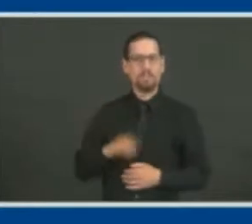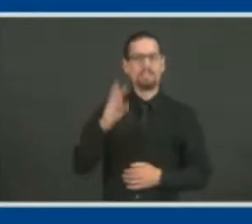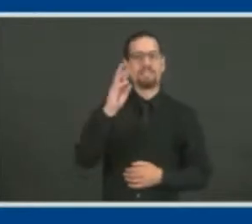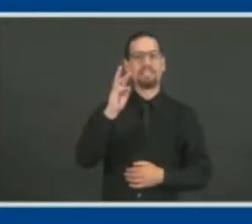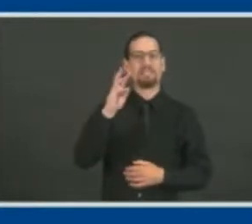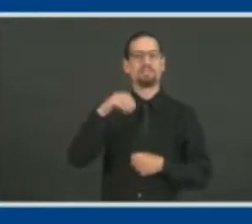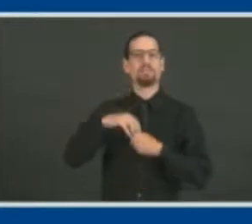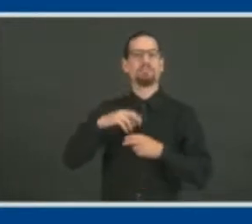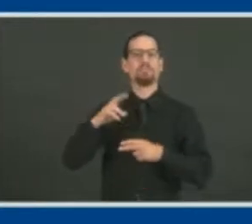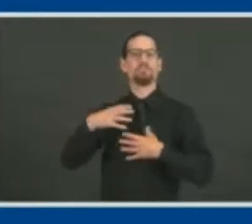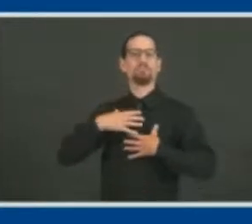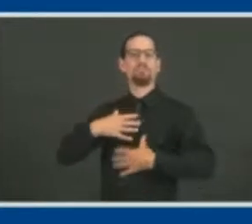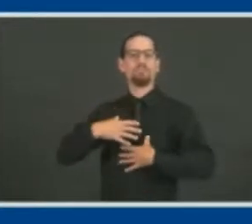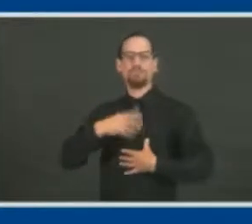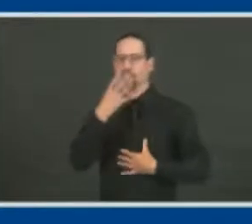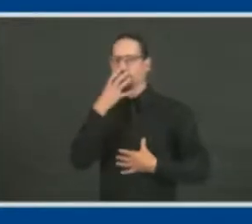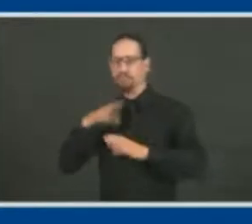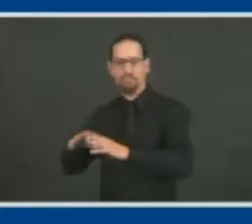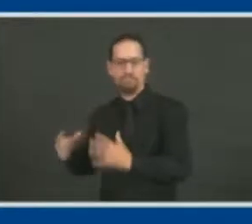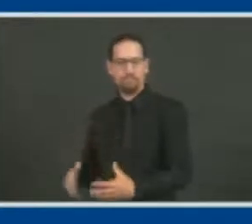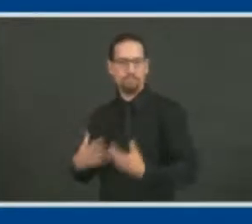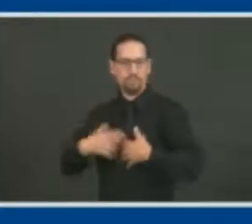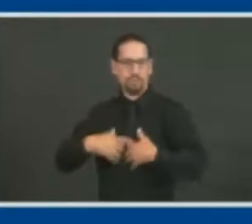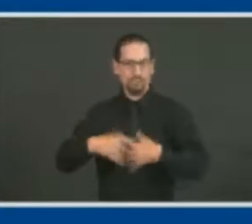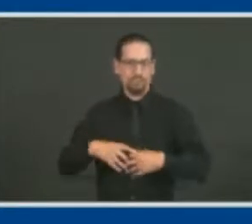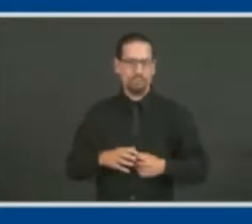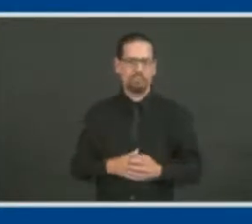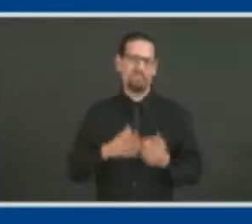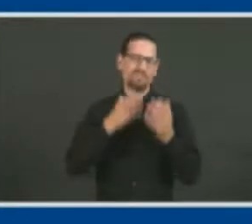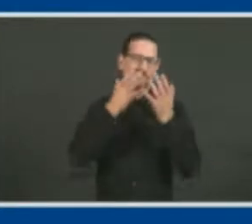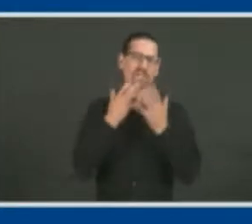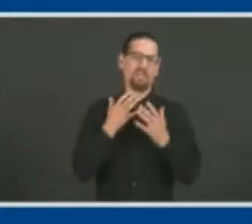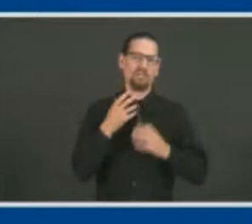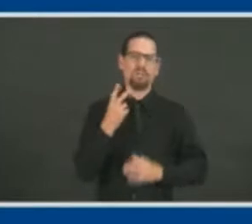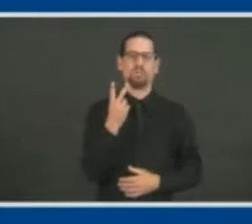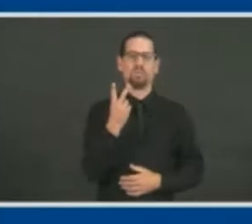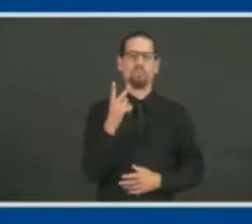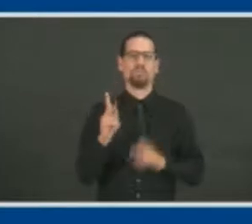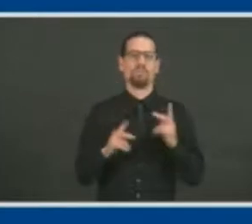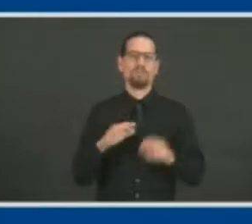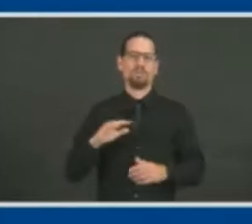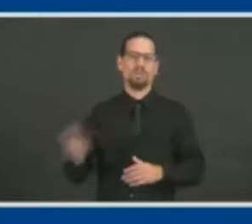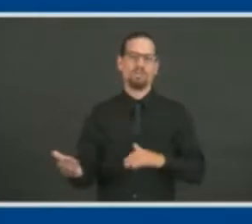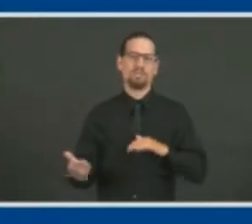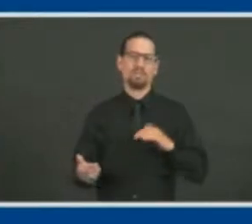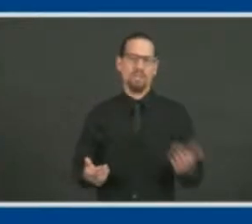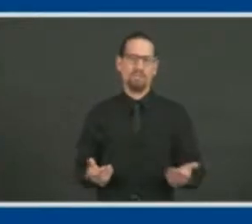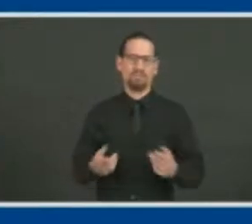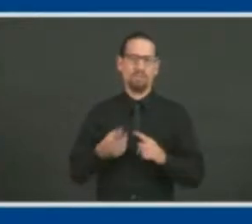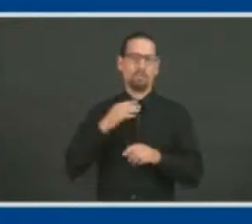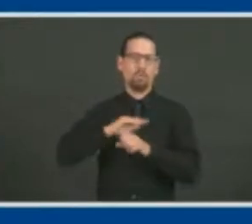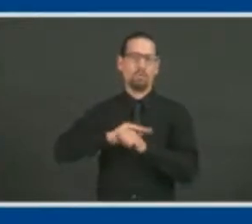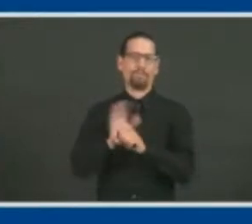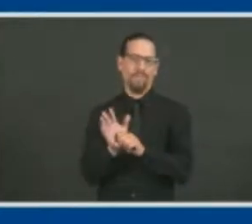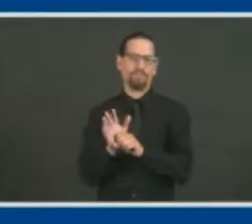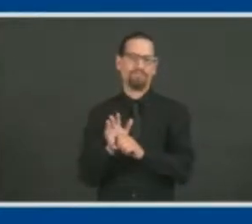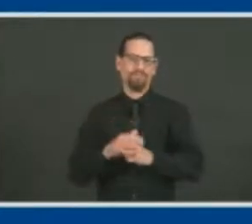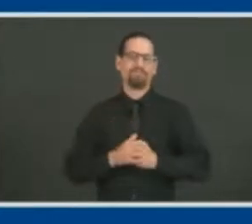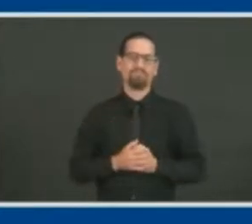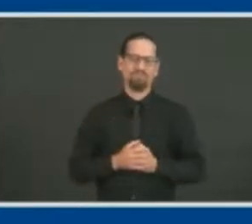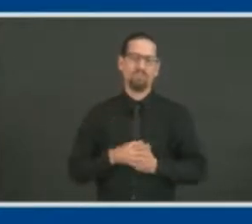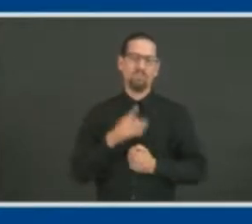ventilator. Sadly, we have 2 additional COVID-19 associated fatalities to